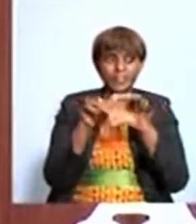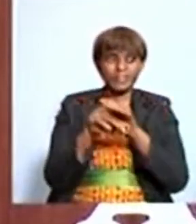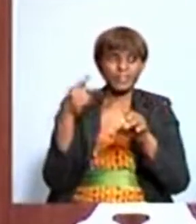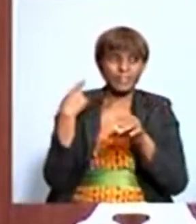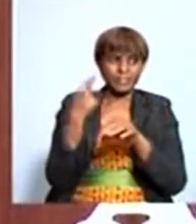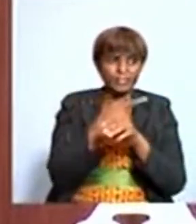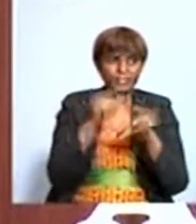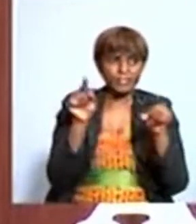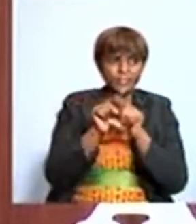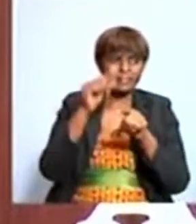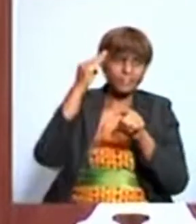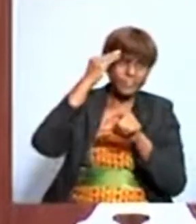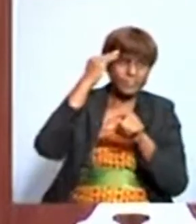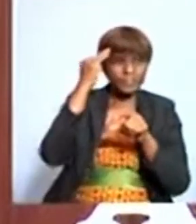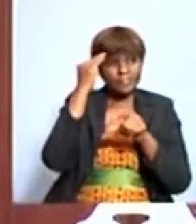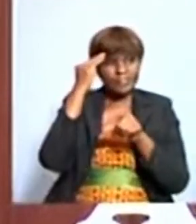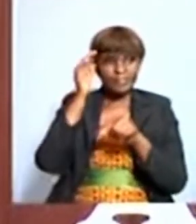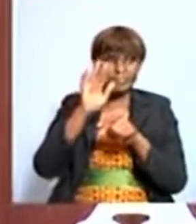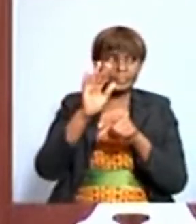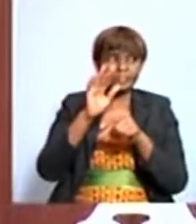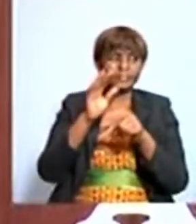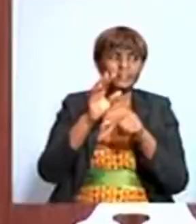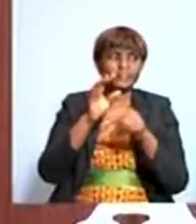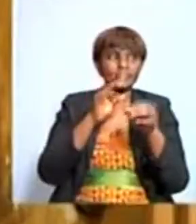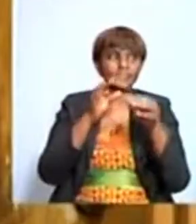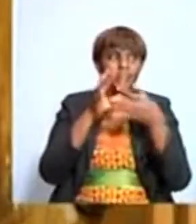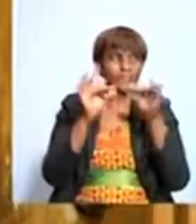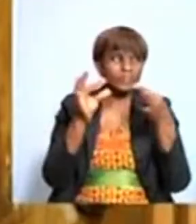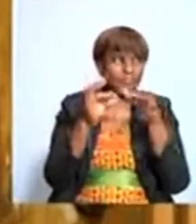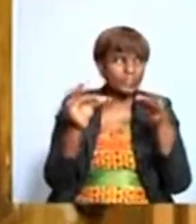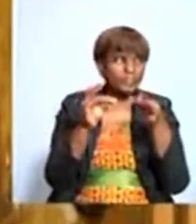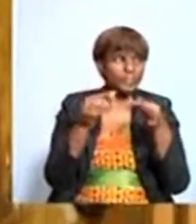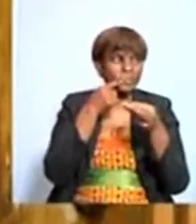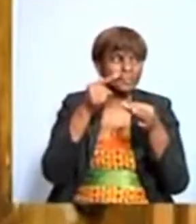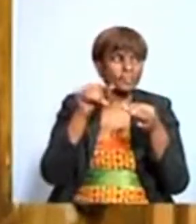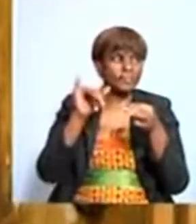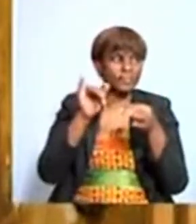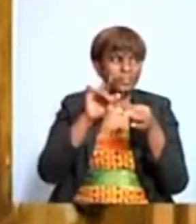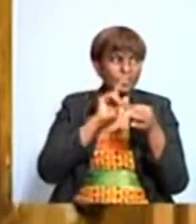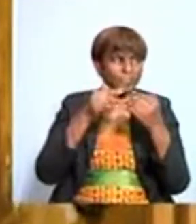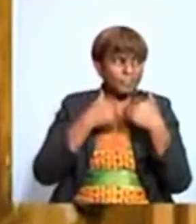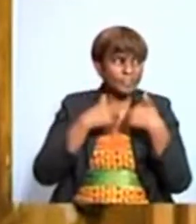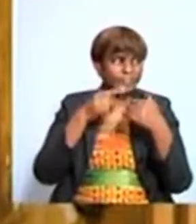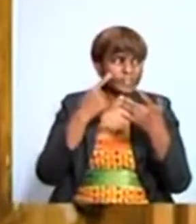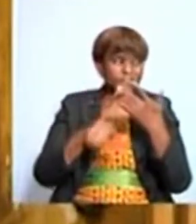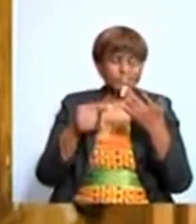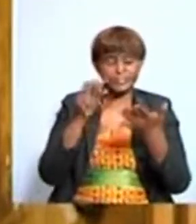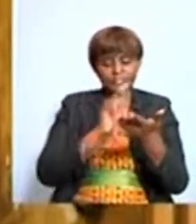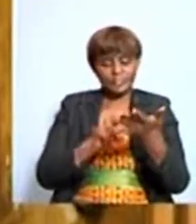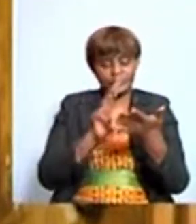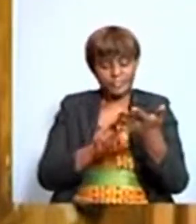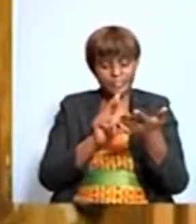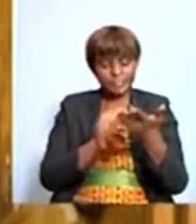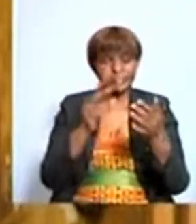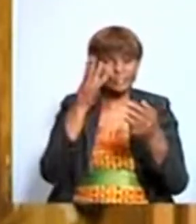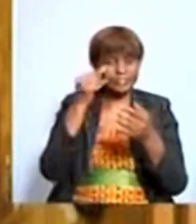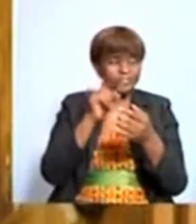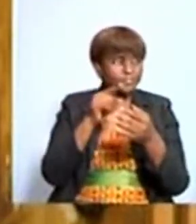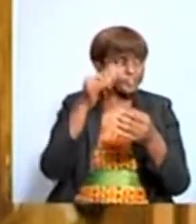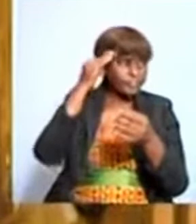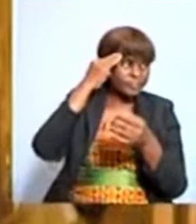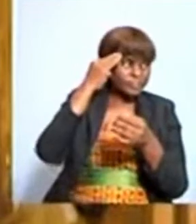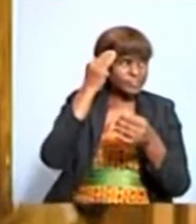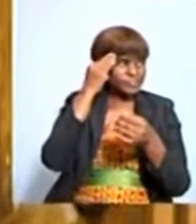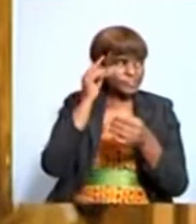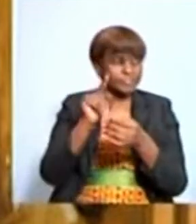to substantiate his assertion. Madam Speaker did say that she had recourse to the relevant verbatim record in order to ascertain